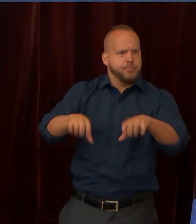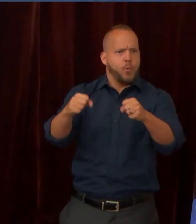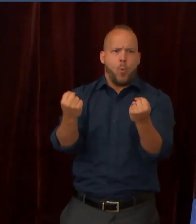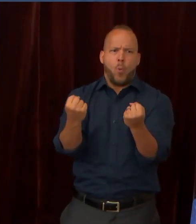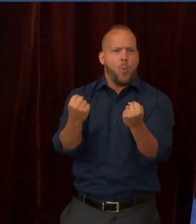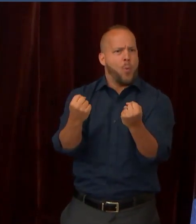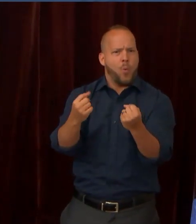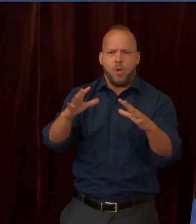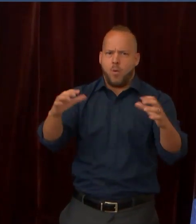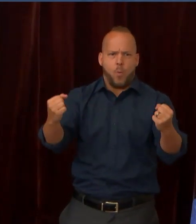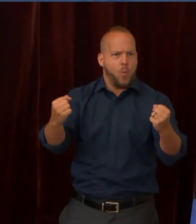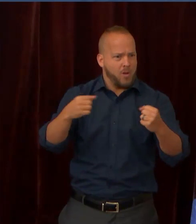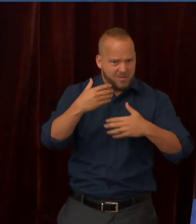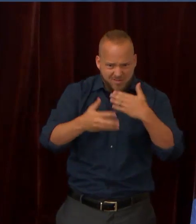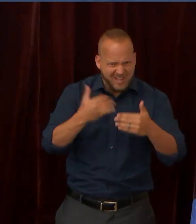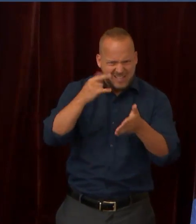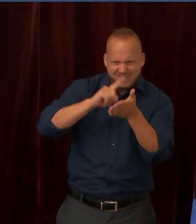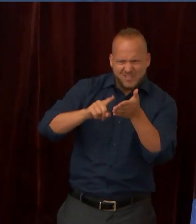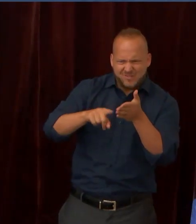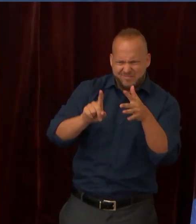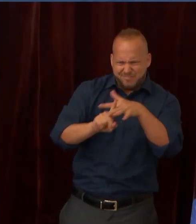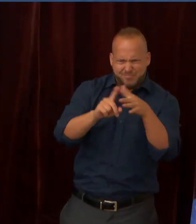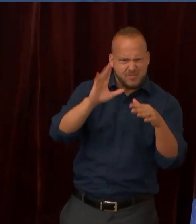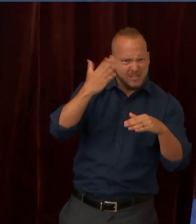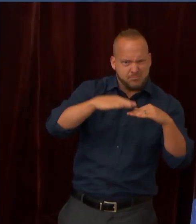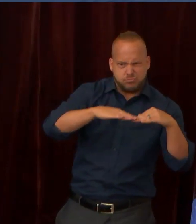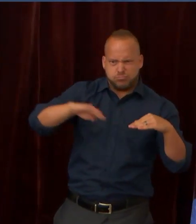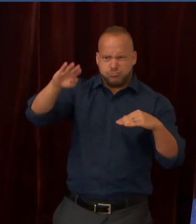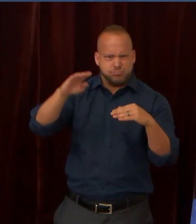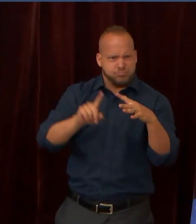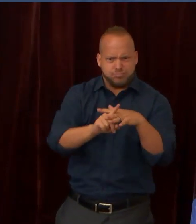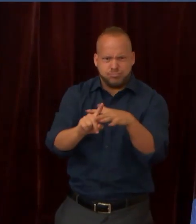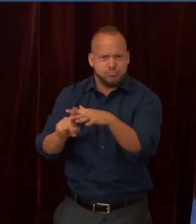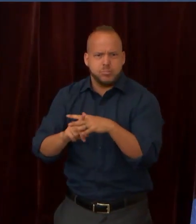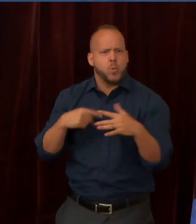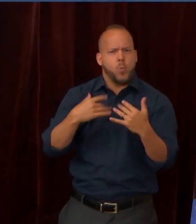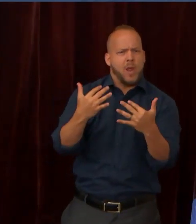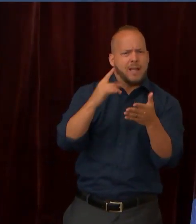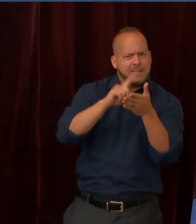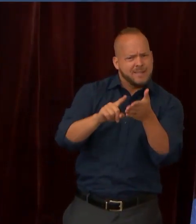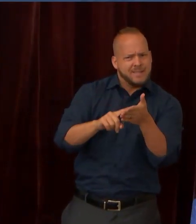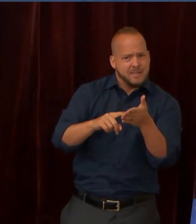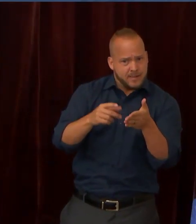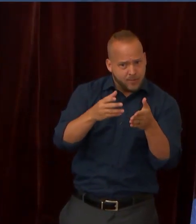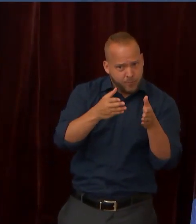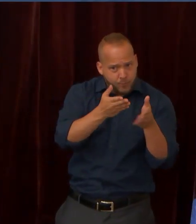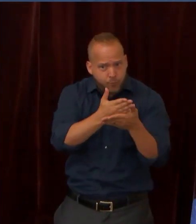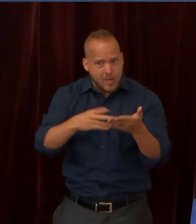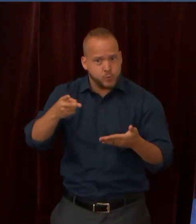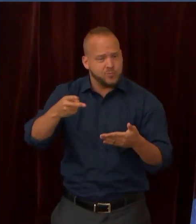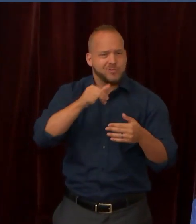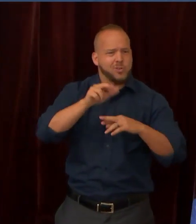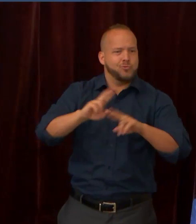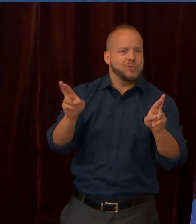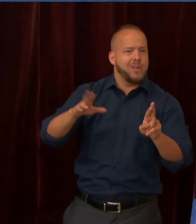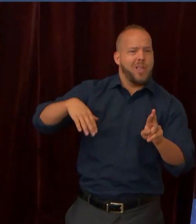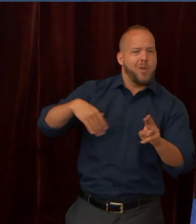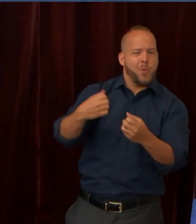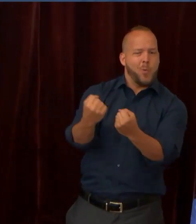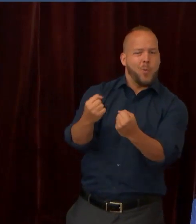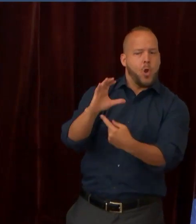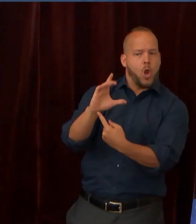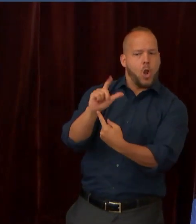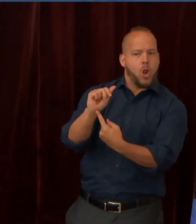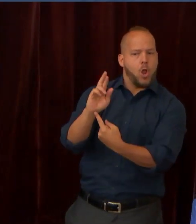at that county. We hope things are able to improve. We remain hard at work determining our next steps forward as a